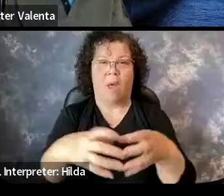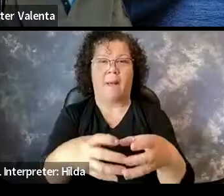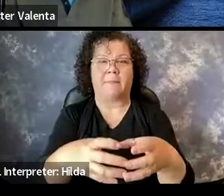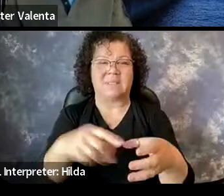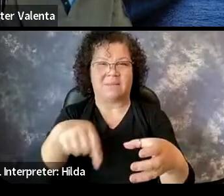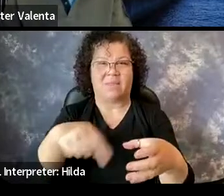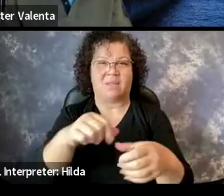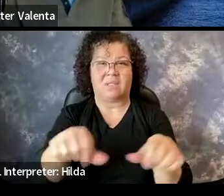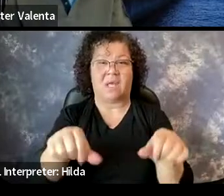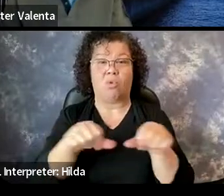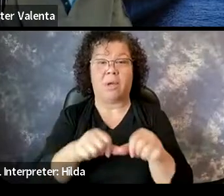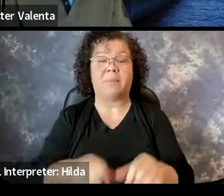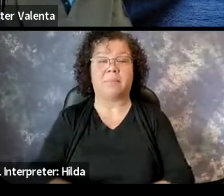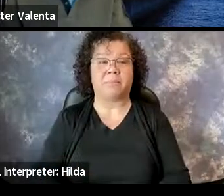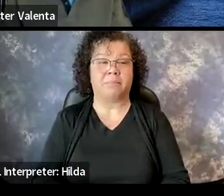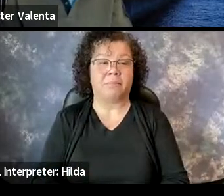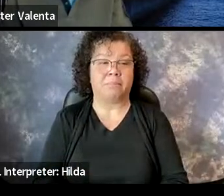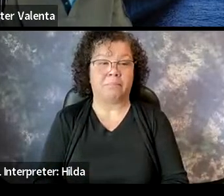Thank you, Steve.